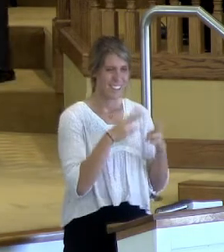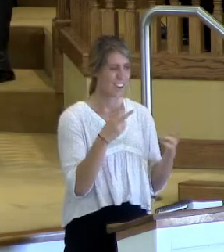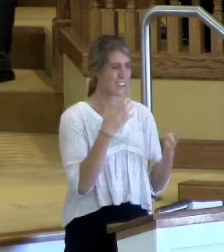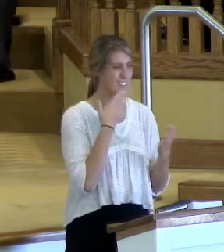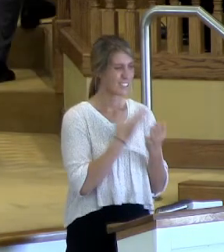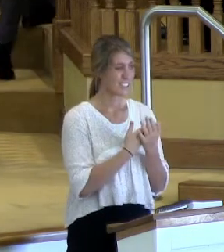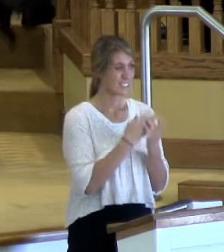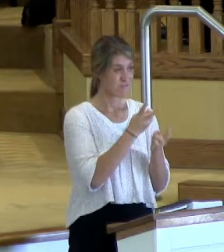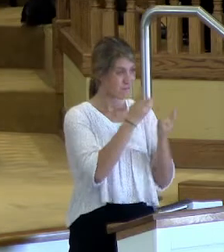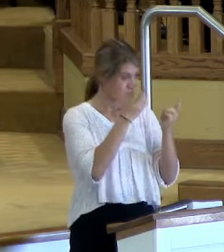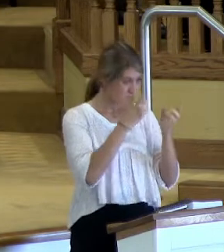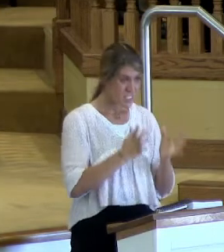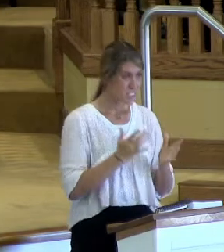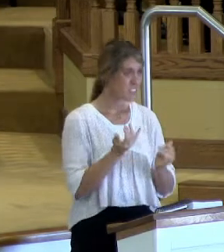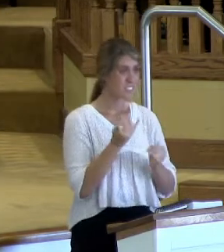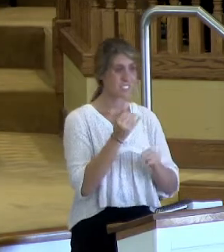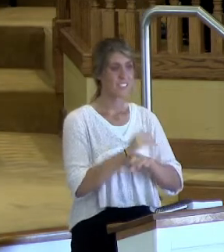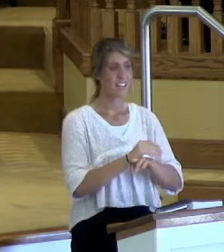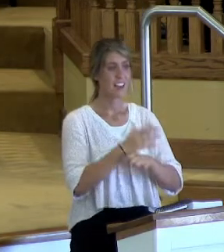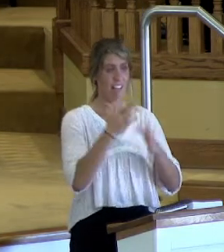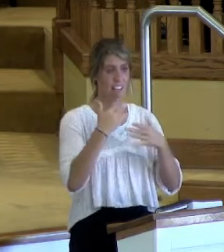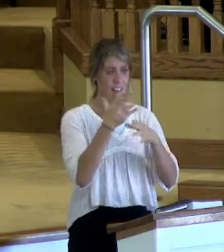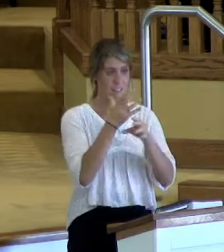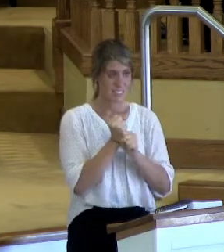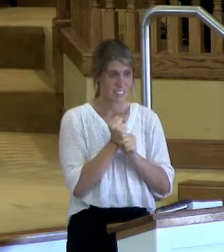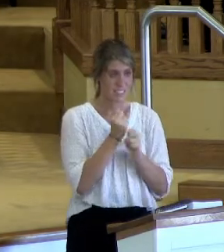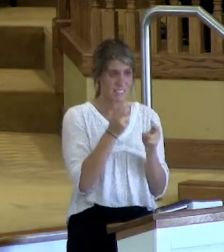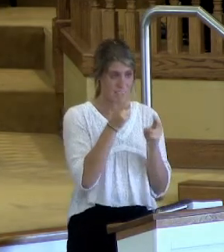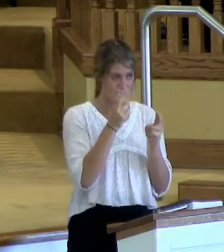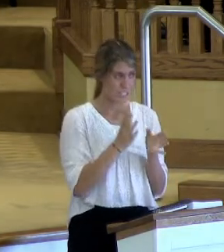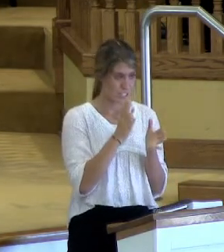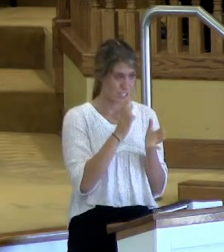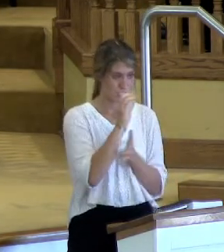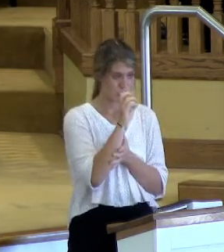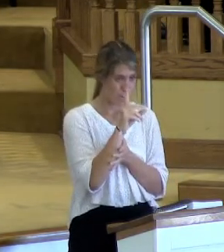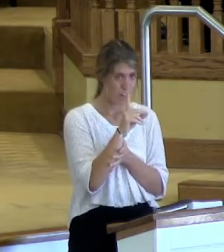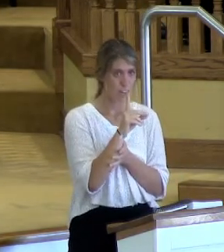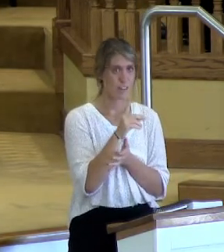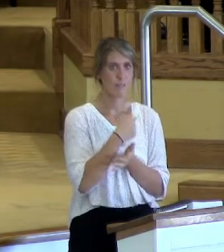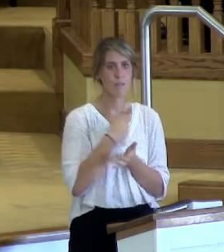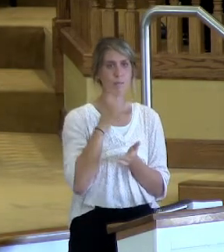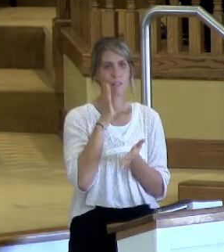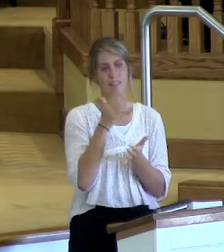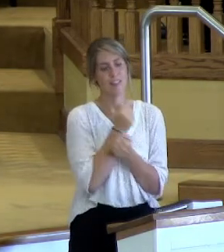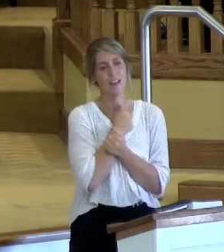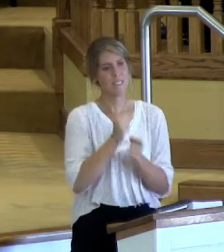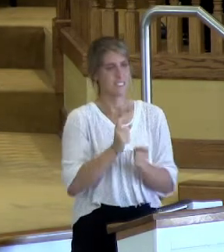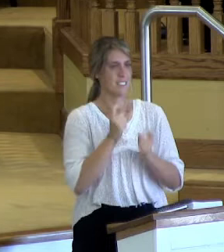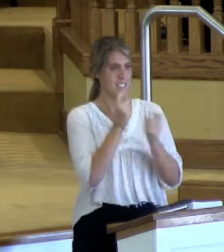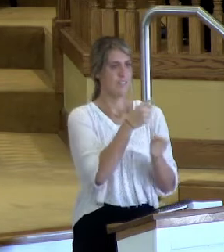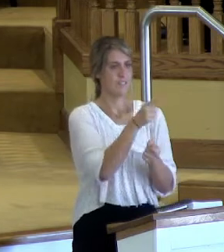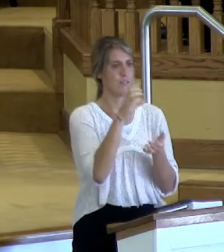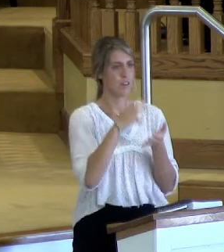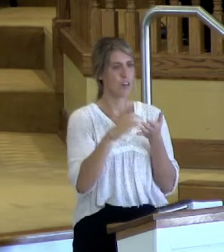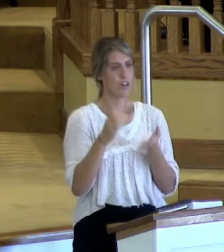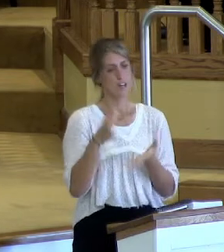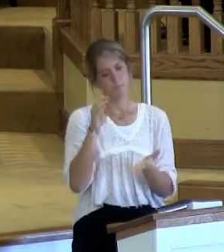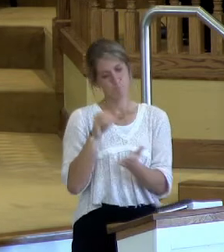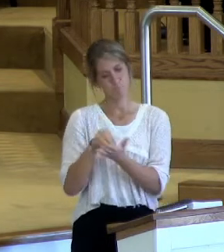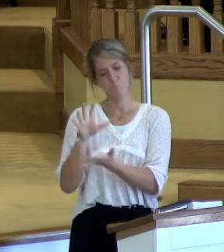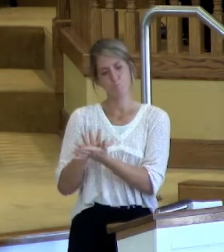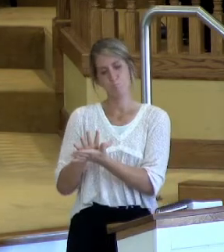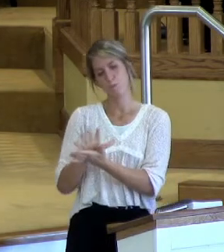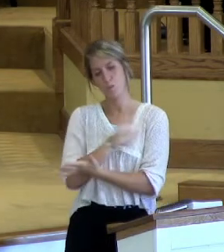Good. If you're a visitor tonight and have not received a visitor card, we would love to give you one and have a record of your